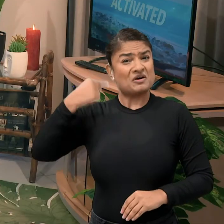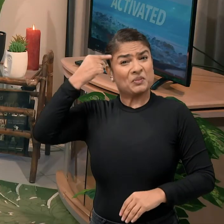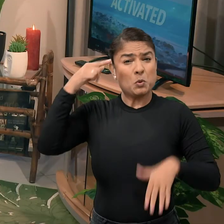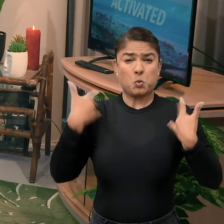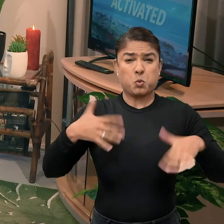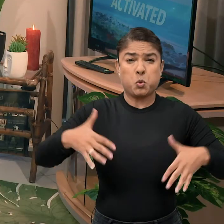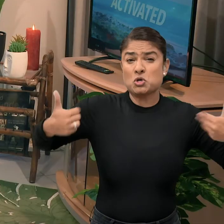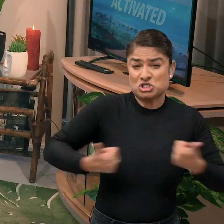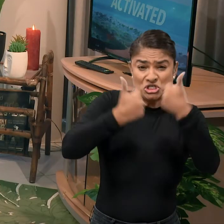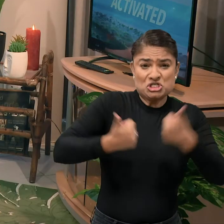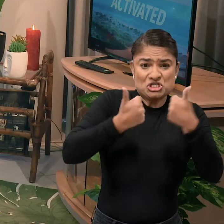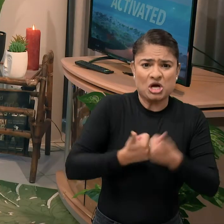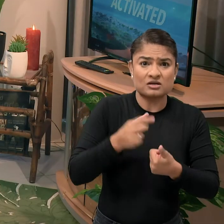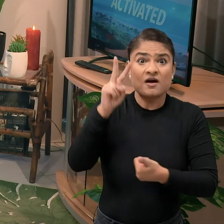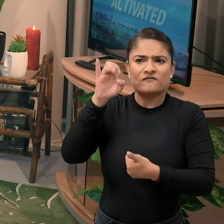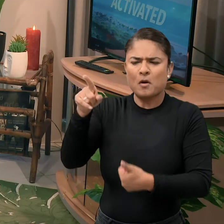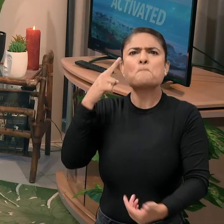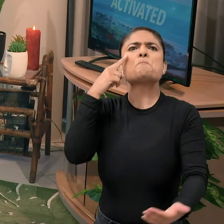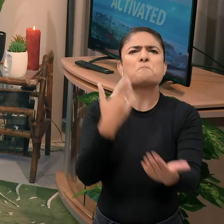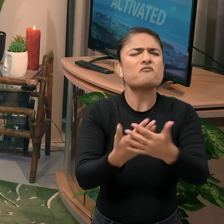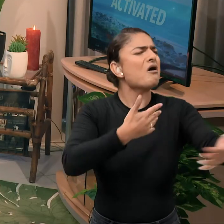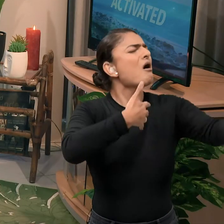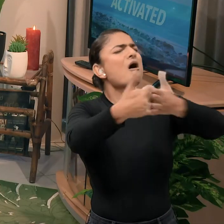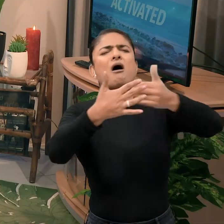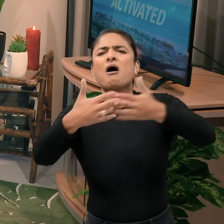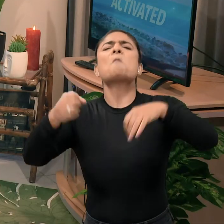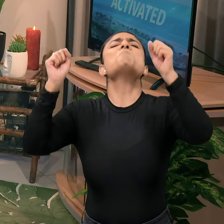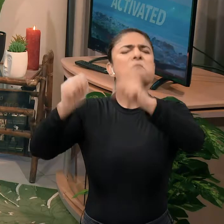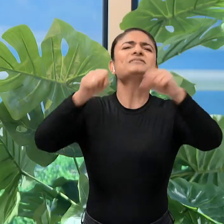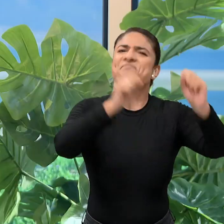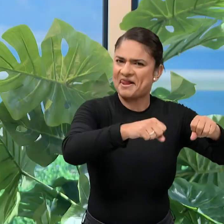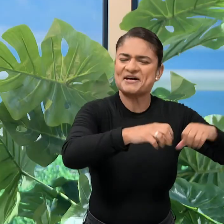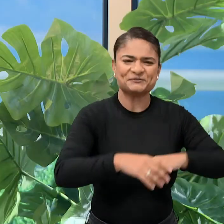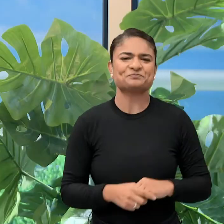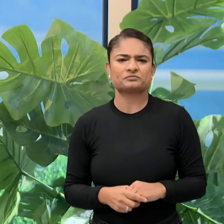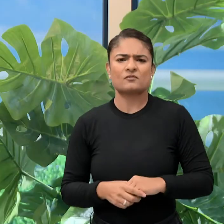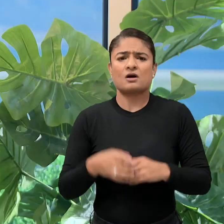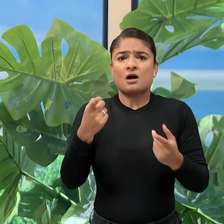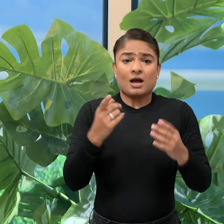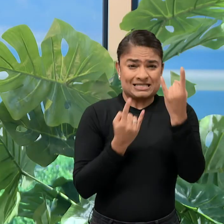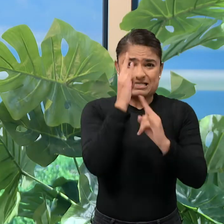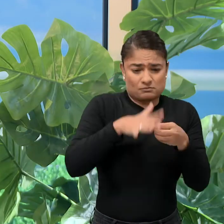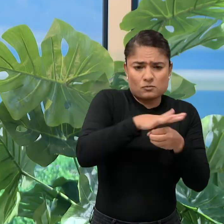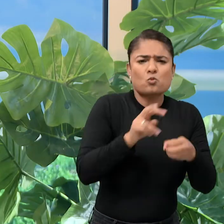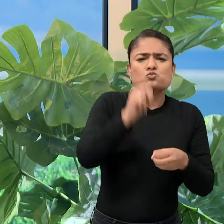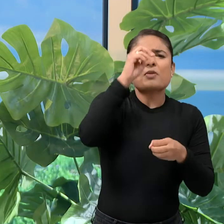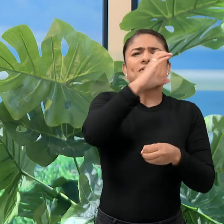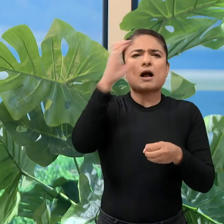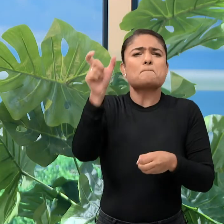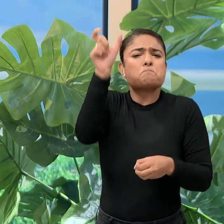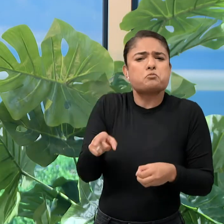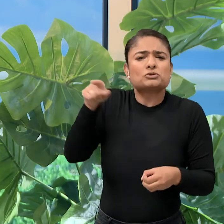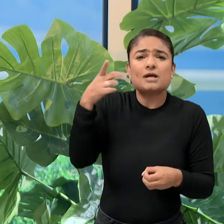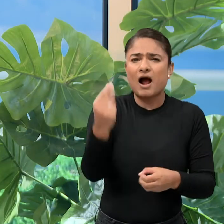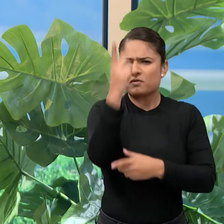As ons dink dat ons het uitdagings, is Vic 'n bewys dat enige iets moontlik is. From a small town in the Northern Cape, the